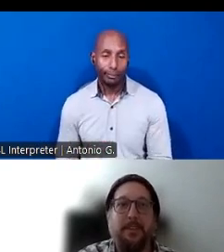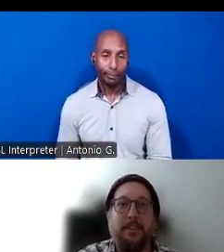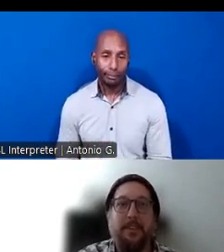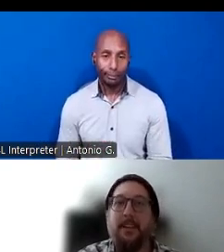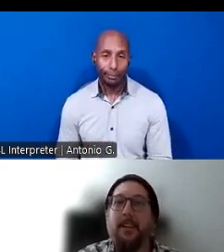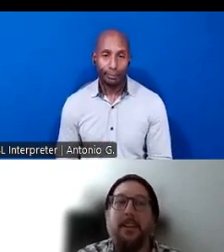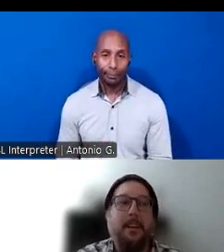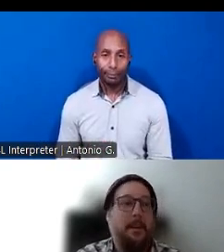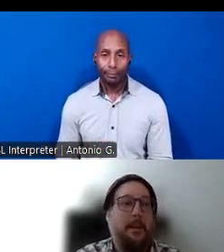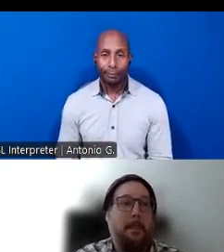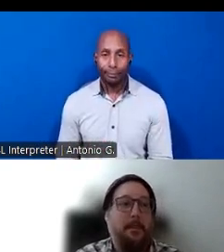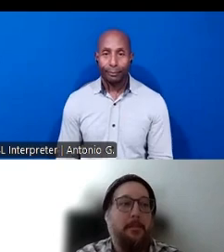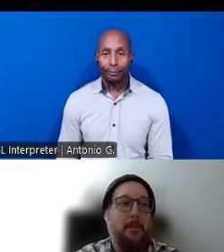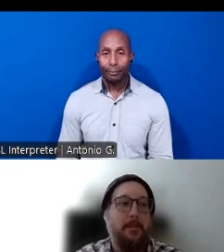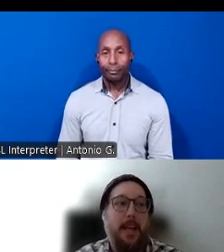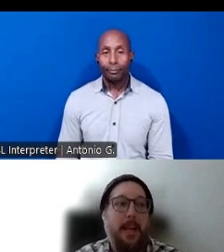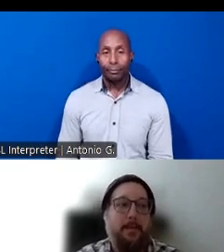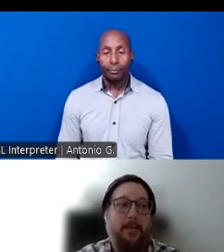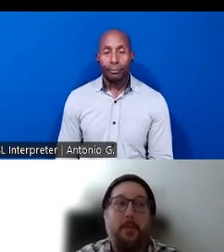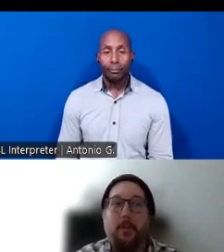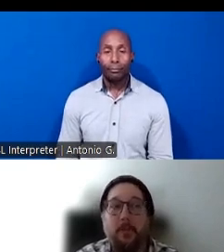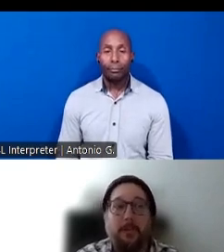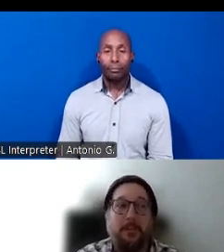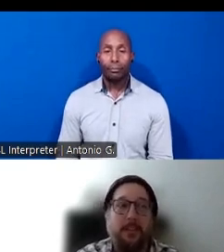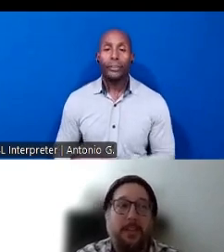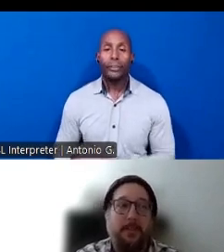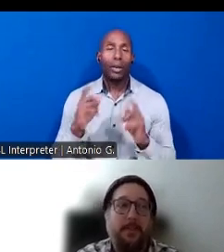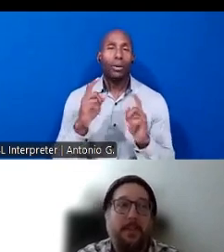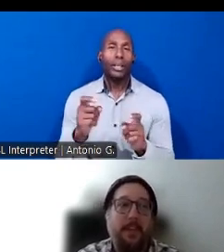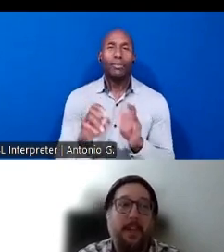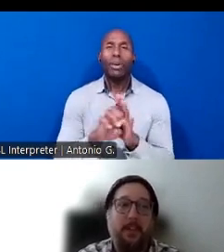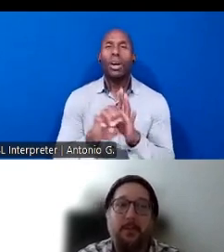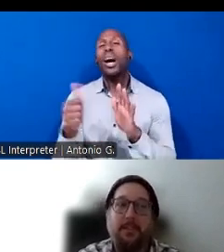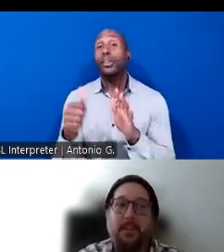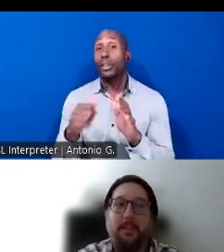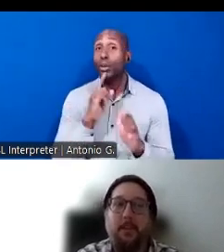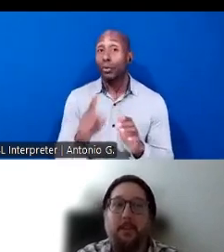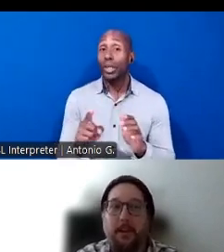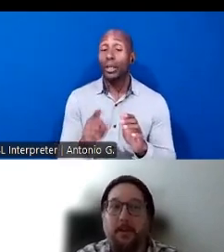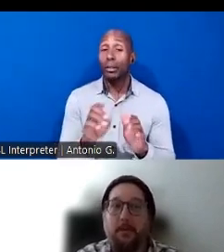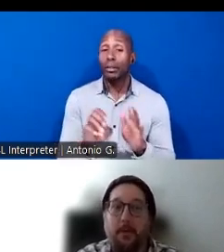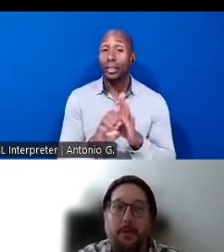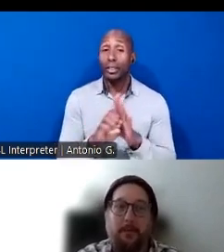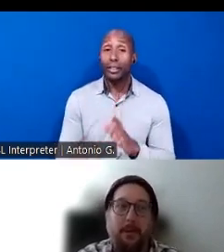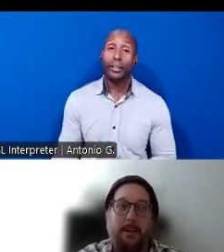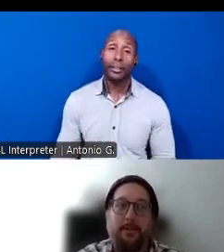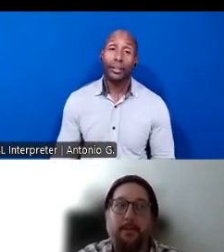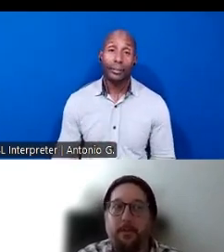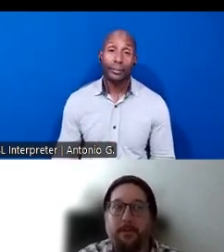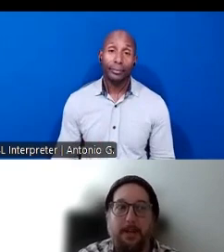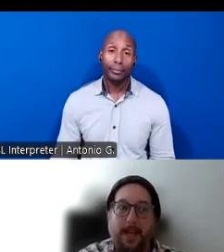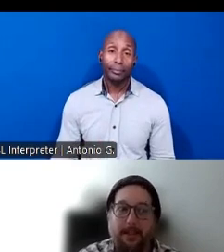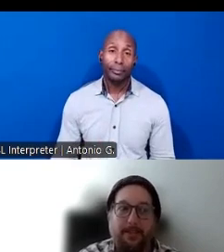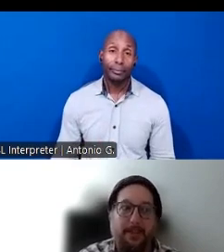examples. So say you're a university and you received an OVW program grant for a full-time counselor